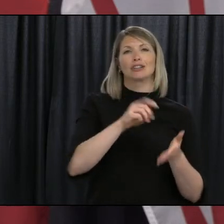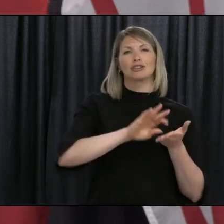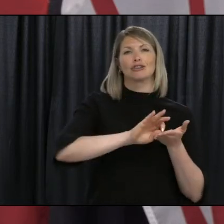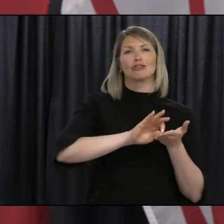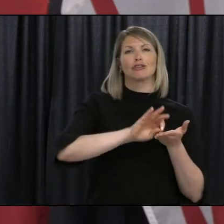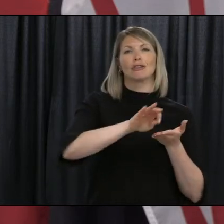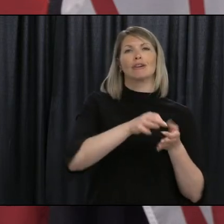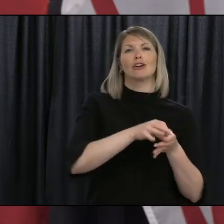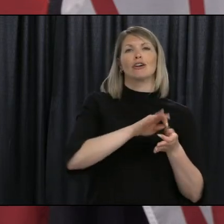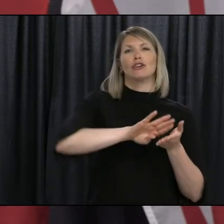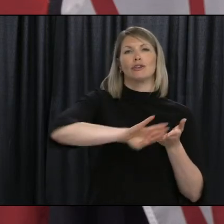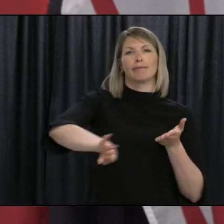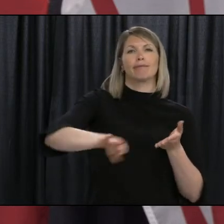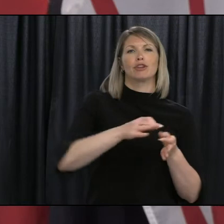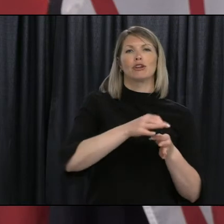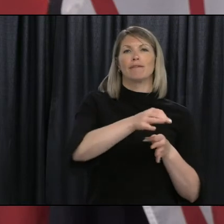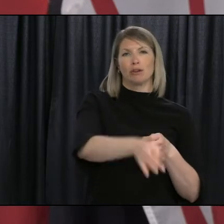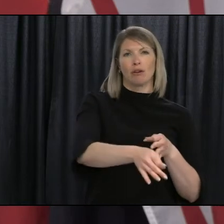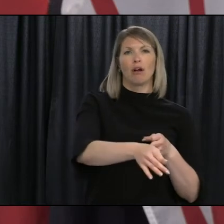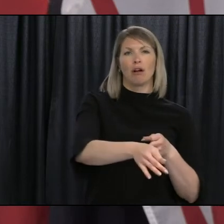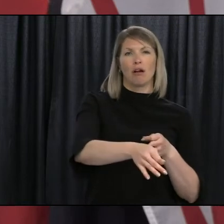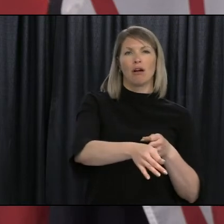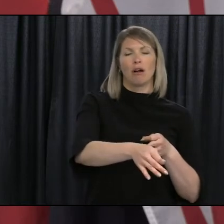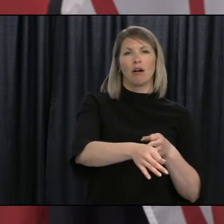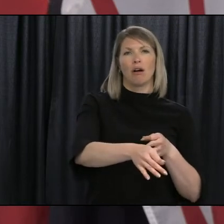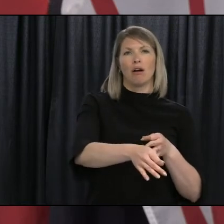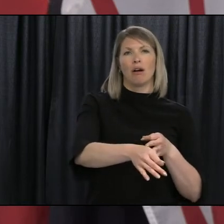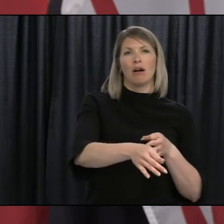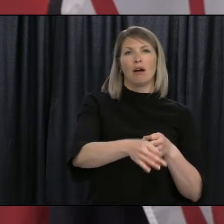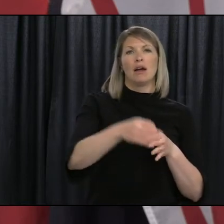the accounting principles of